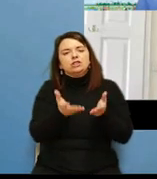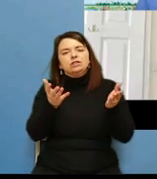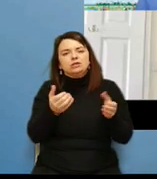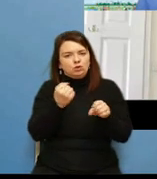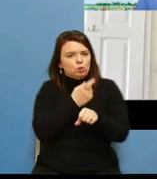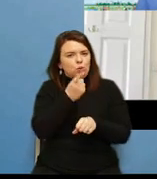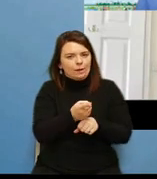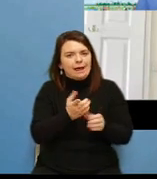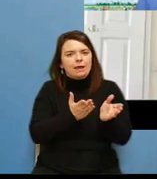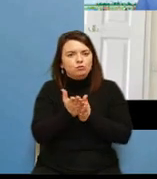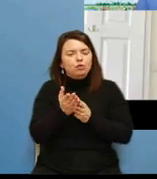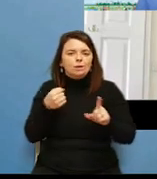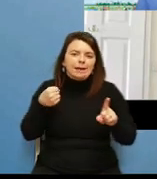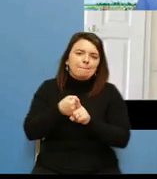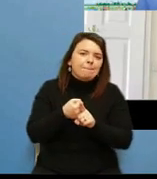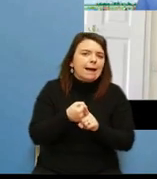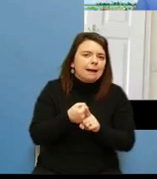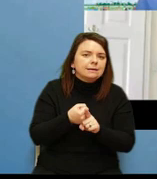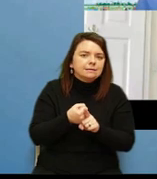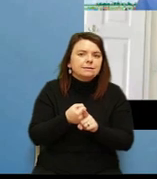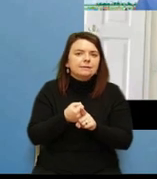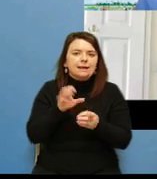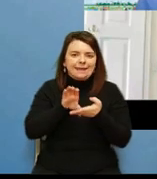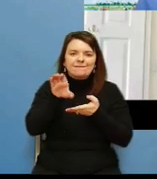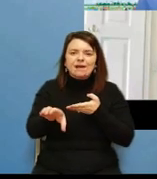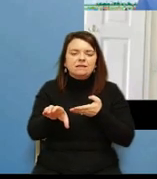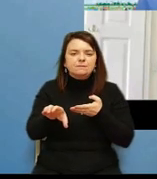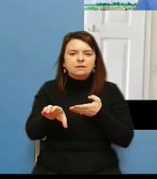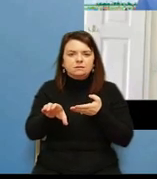are being encouraged to do through the impact and